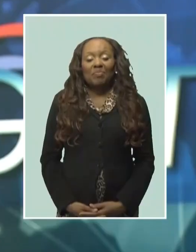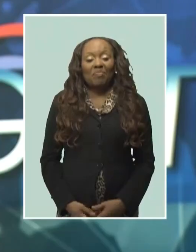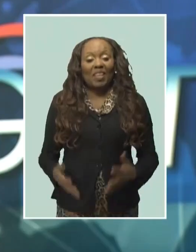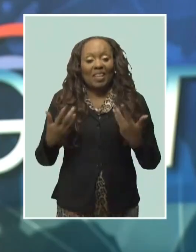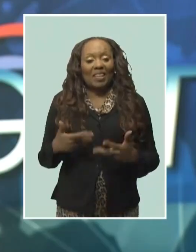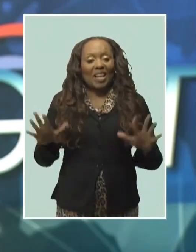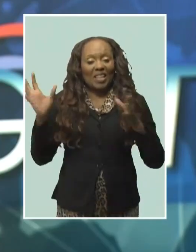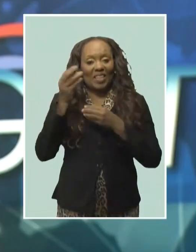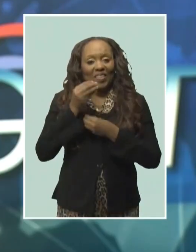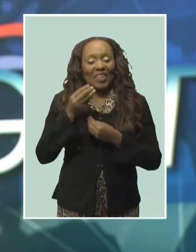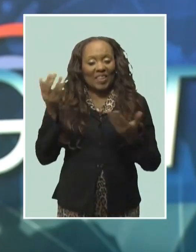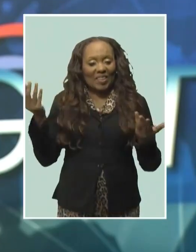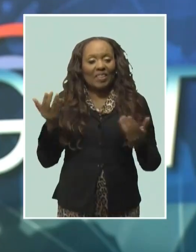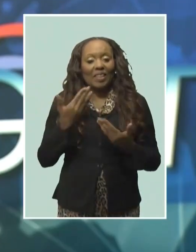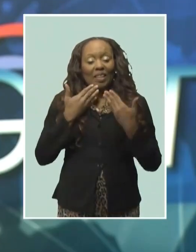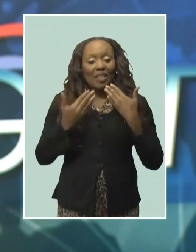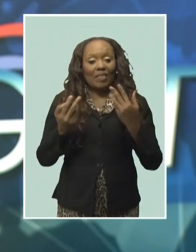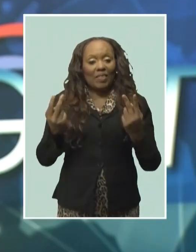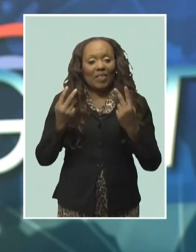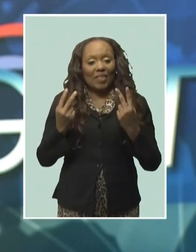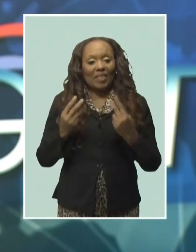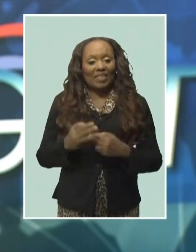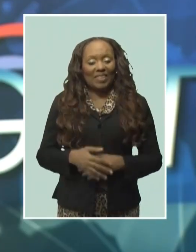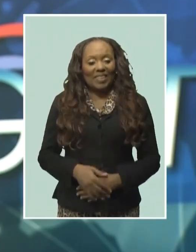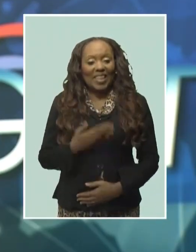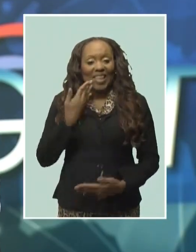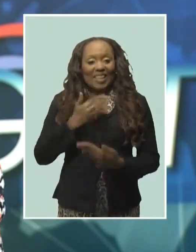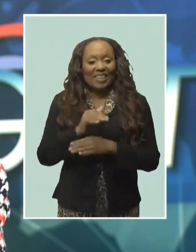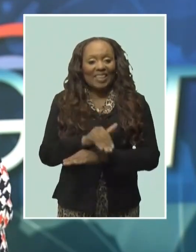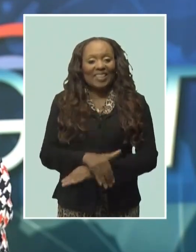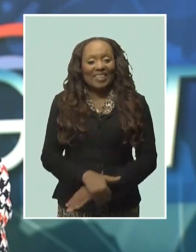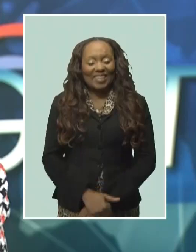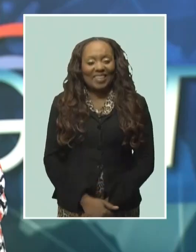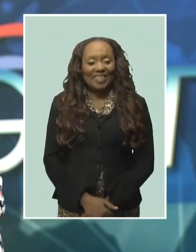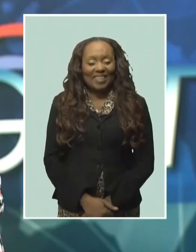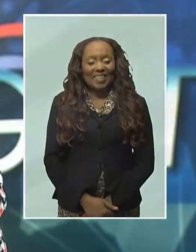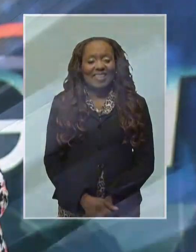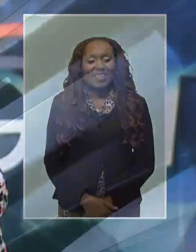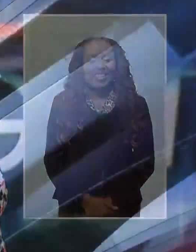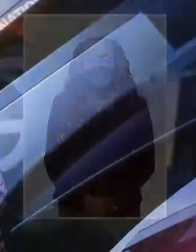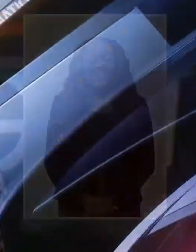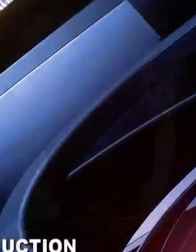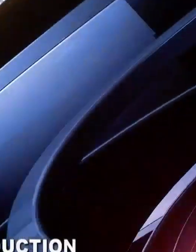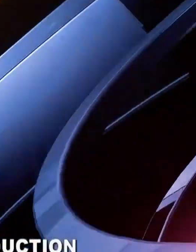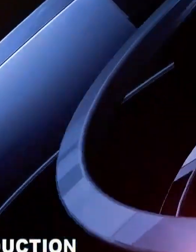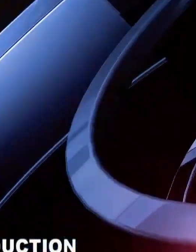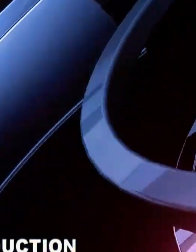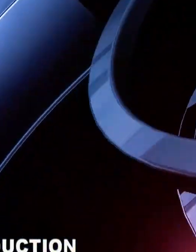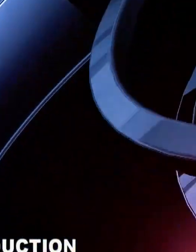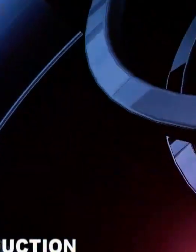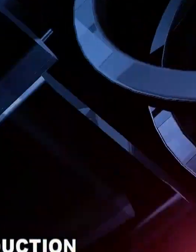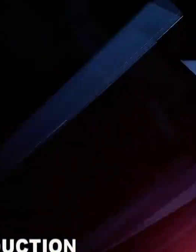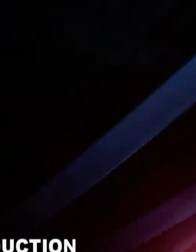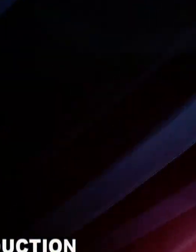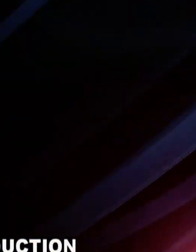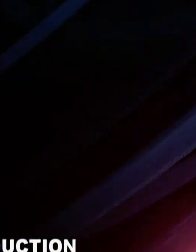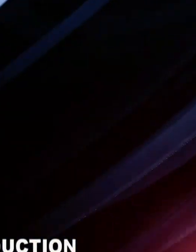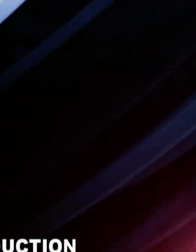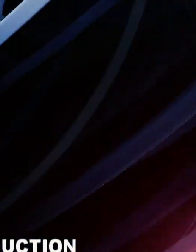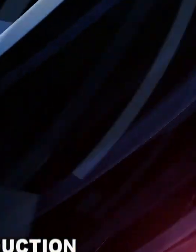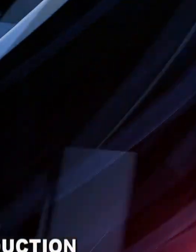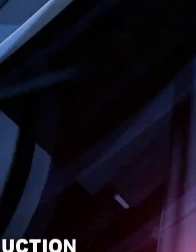And that's our news for tonight. Thank you so much for tuning in. Good night.